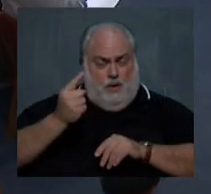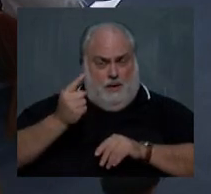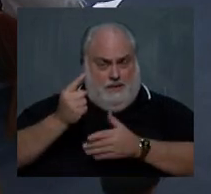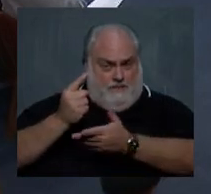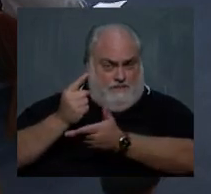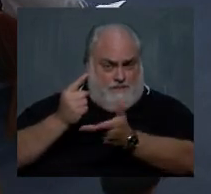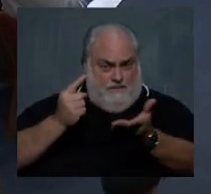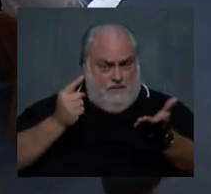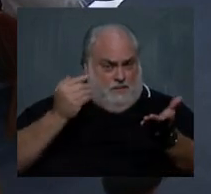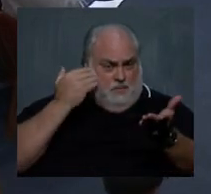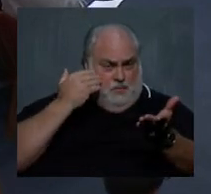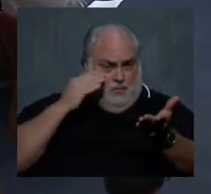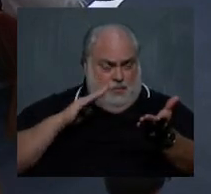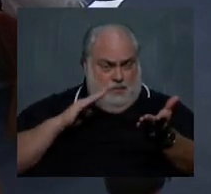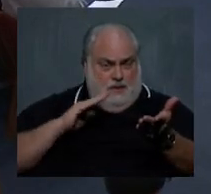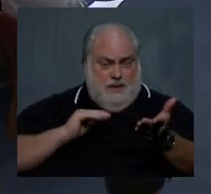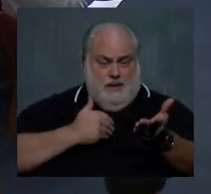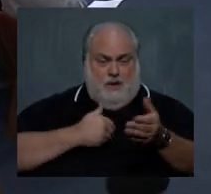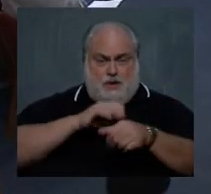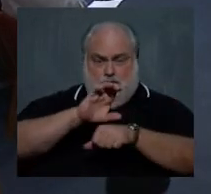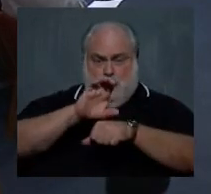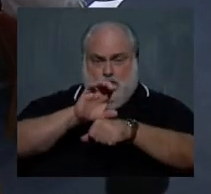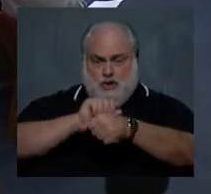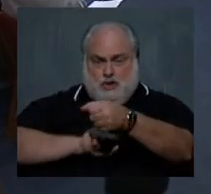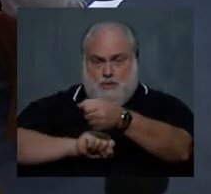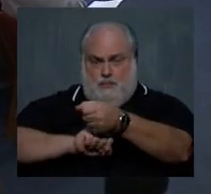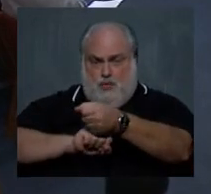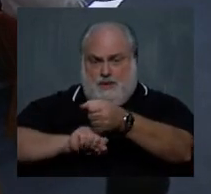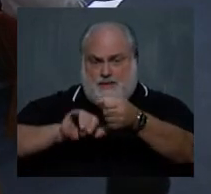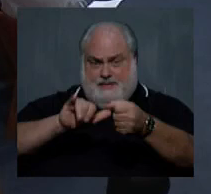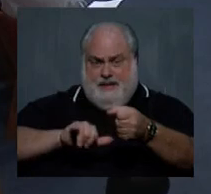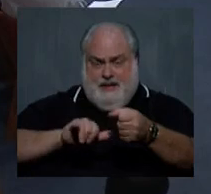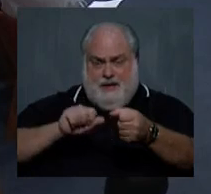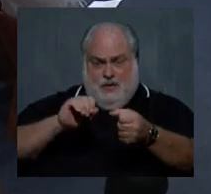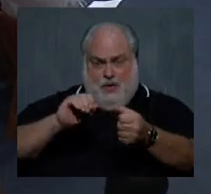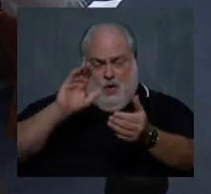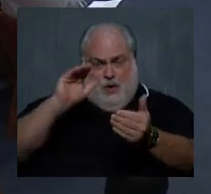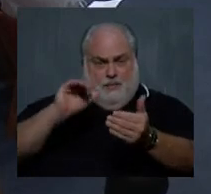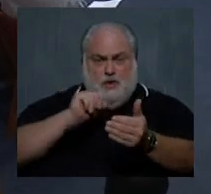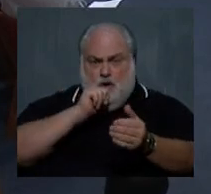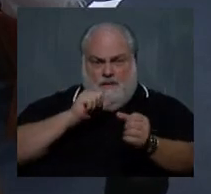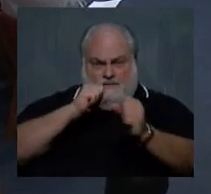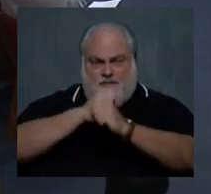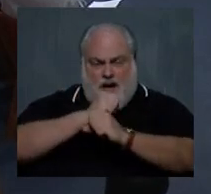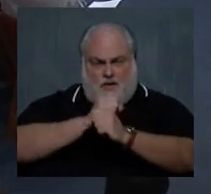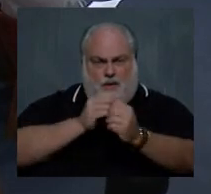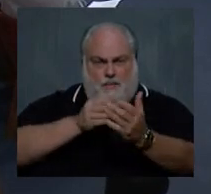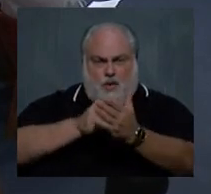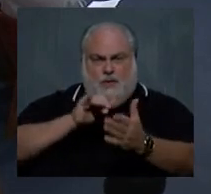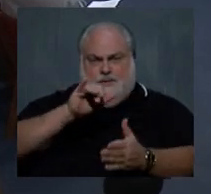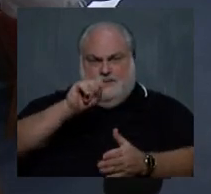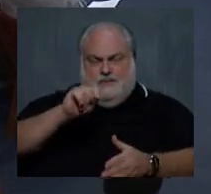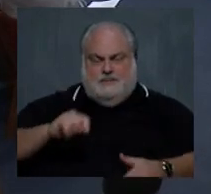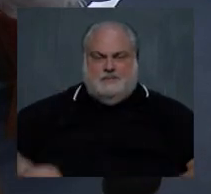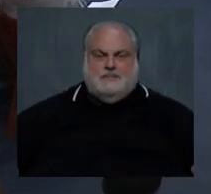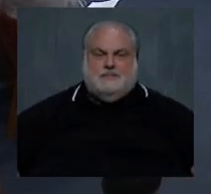case you don't know it. And our church supports this building, and I hope nobody comes up here trying to oppose it.